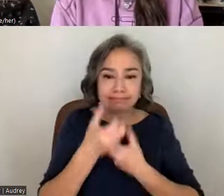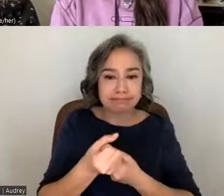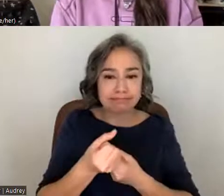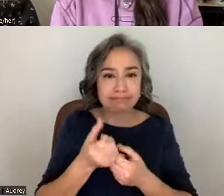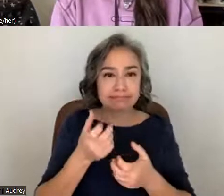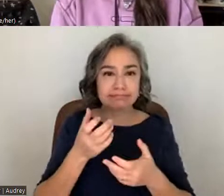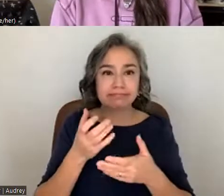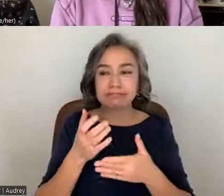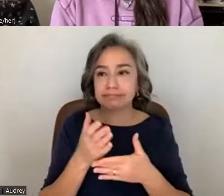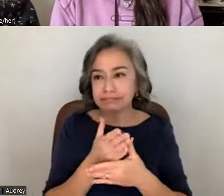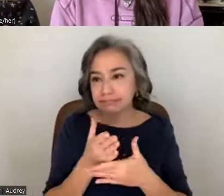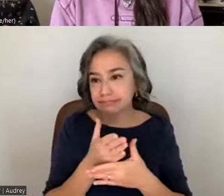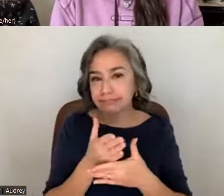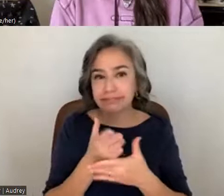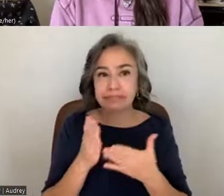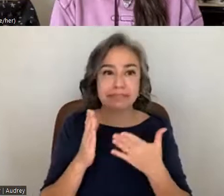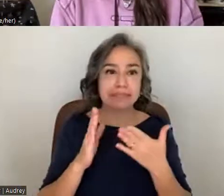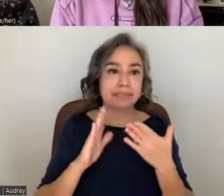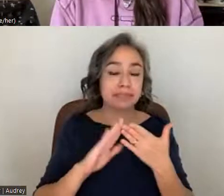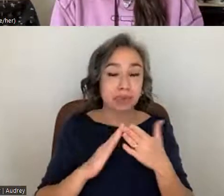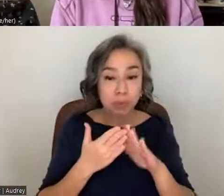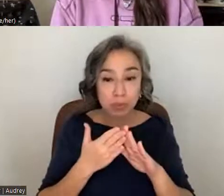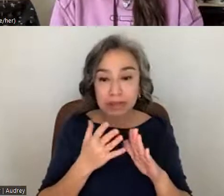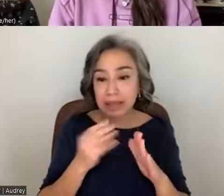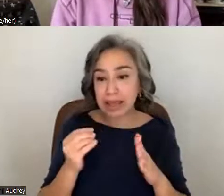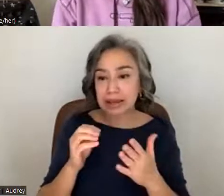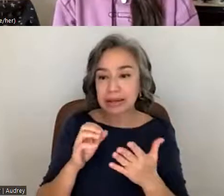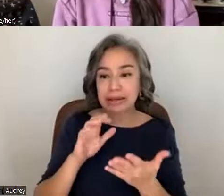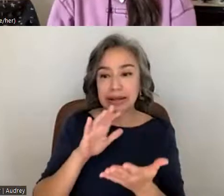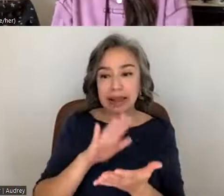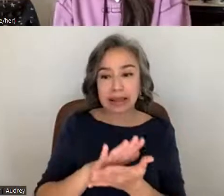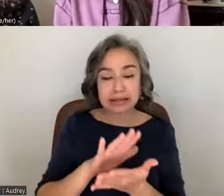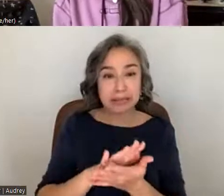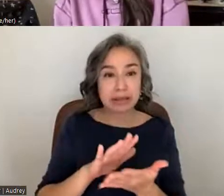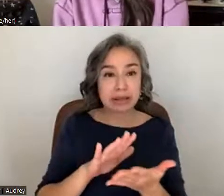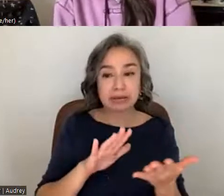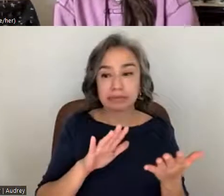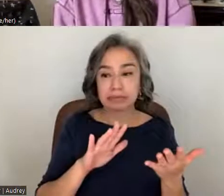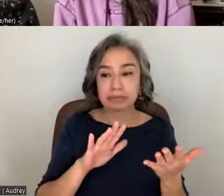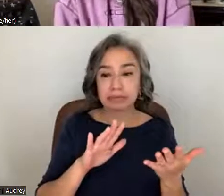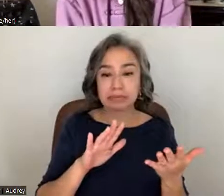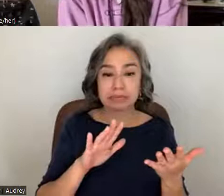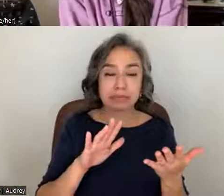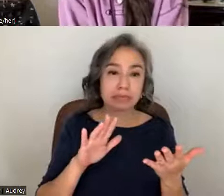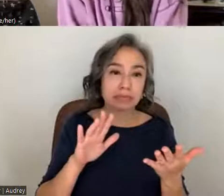between the community and either academia or the health